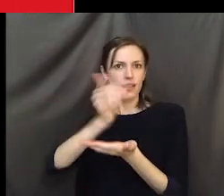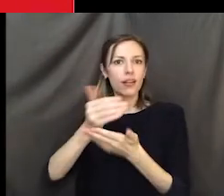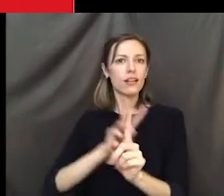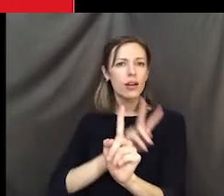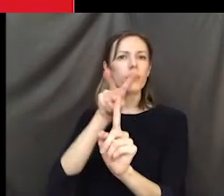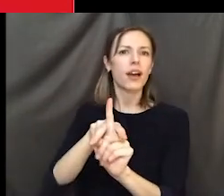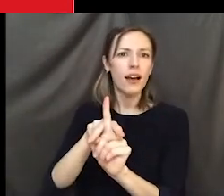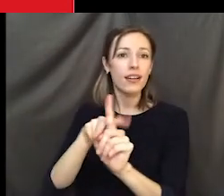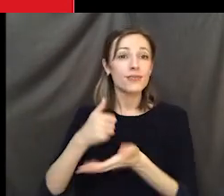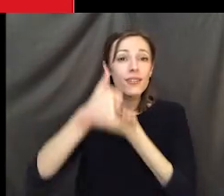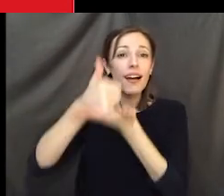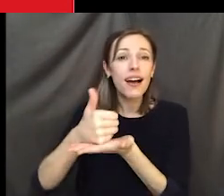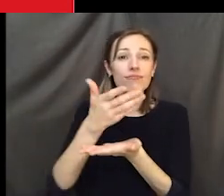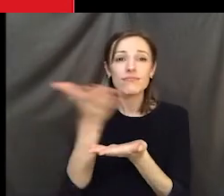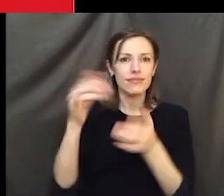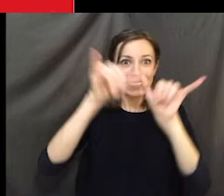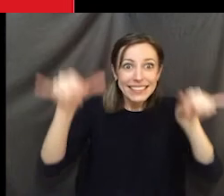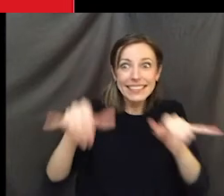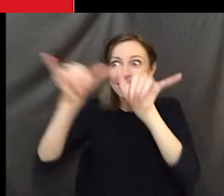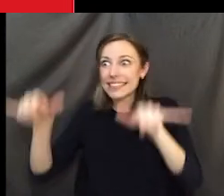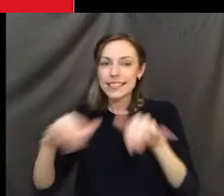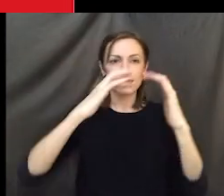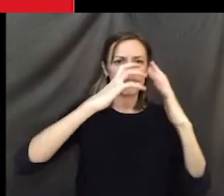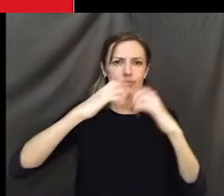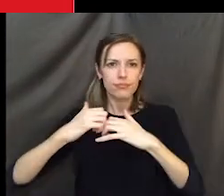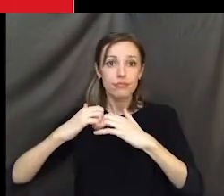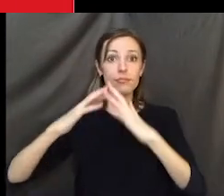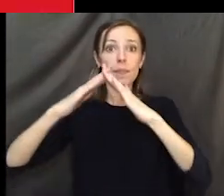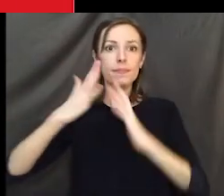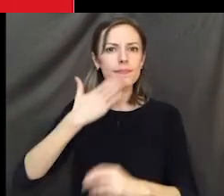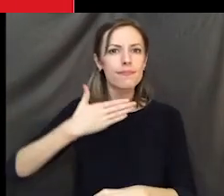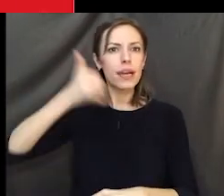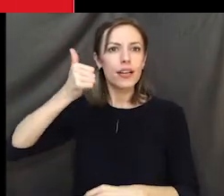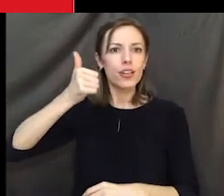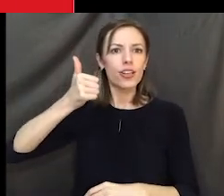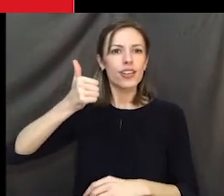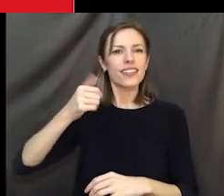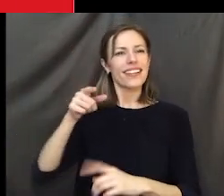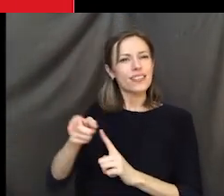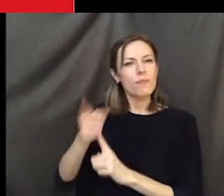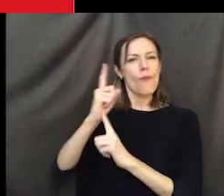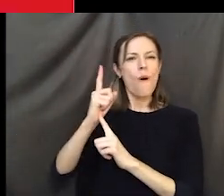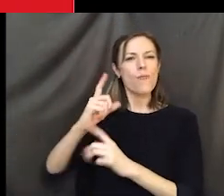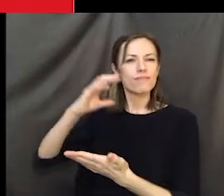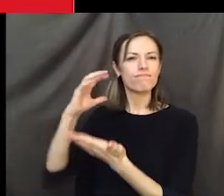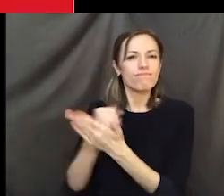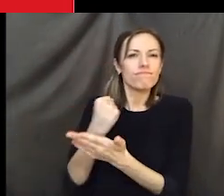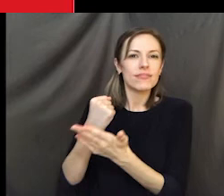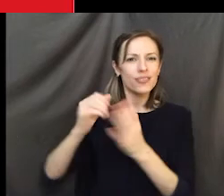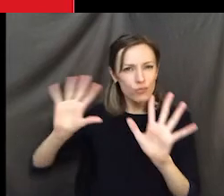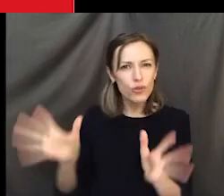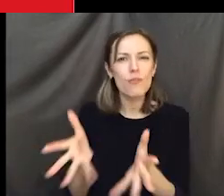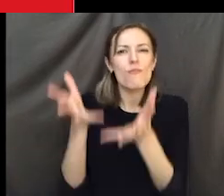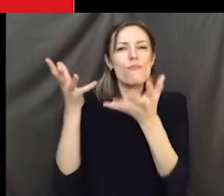and to use this moment to promote the transformational thinking we think learners so urgently deserve. This has led us to 4 areas of